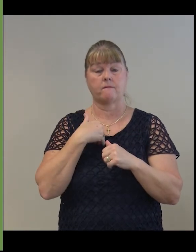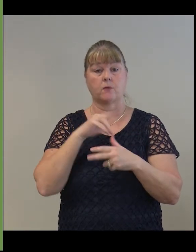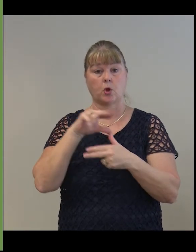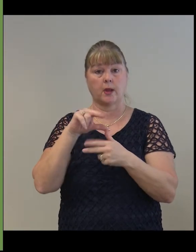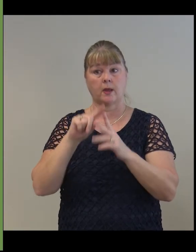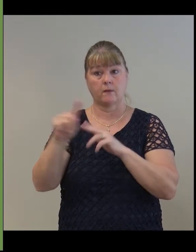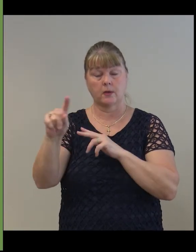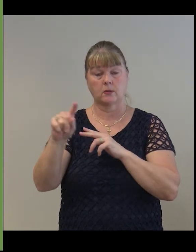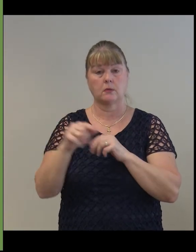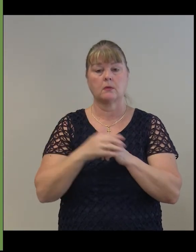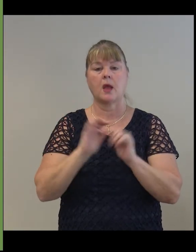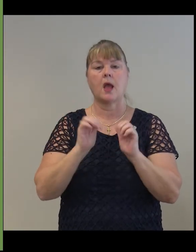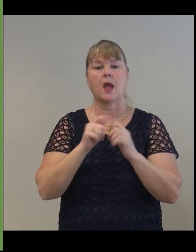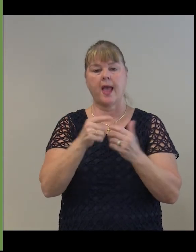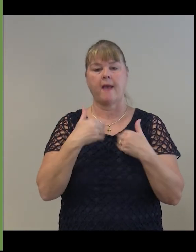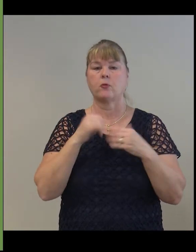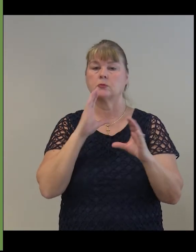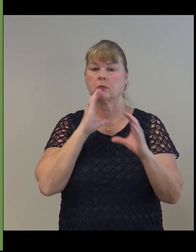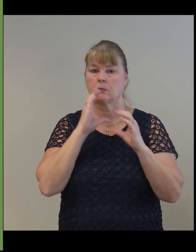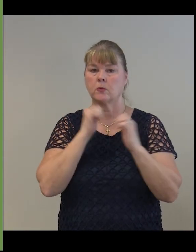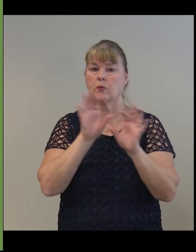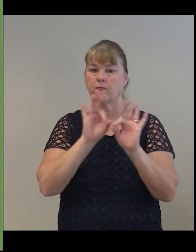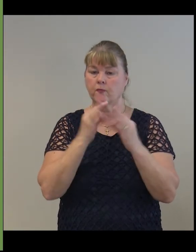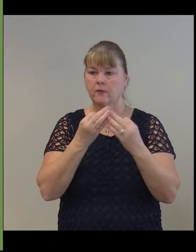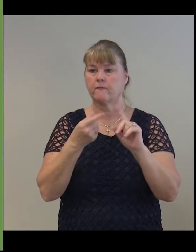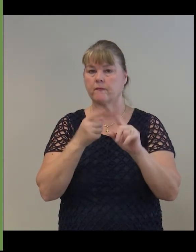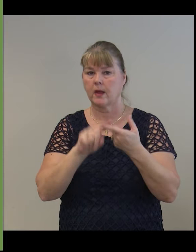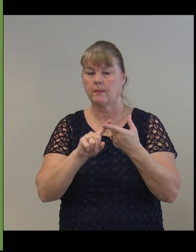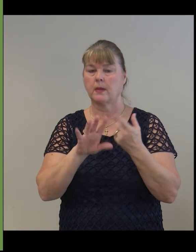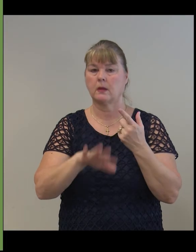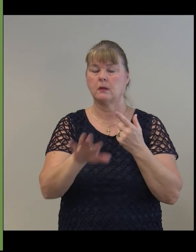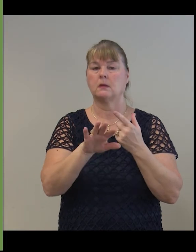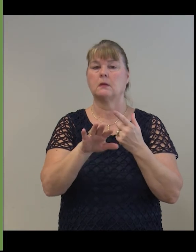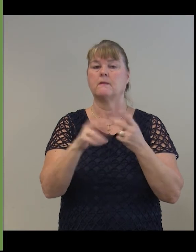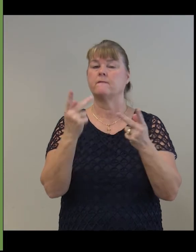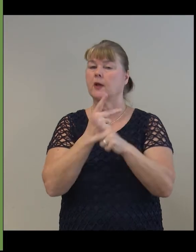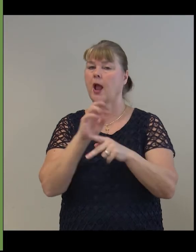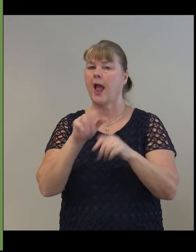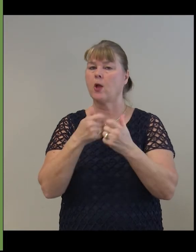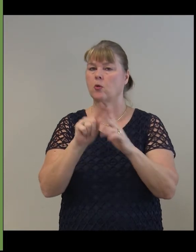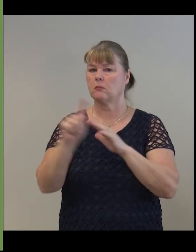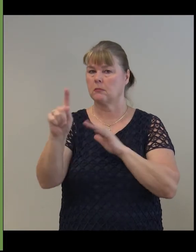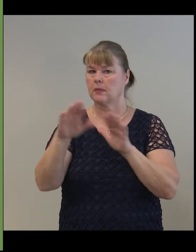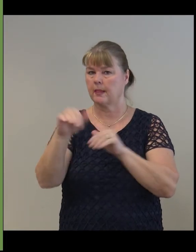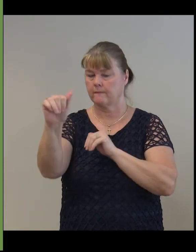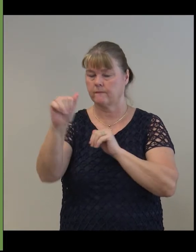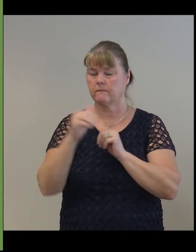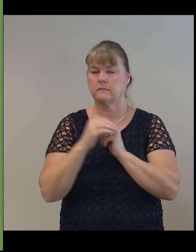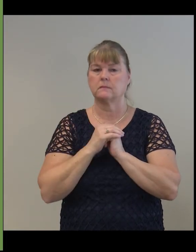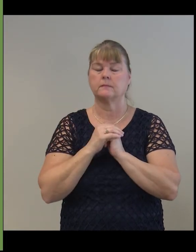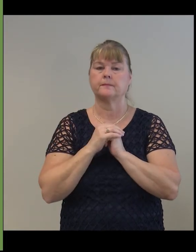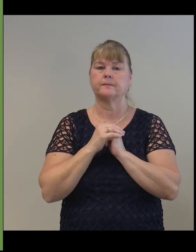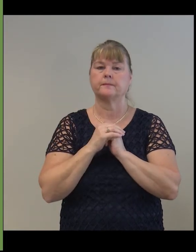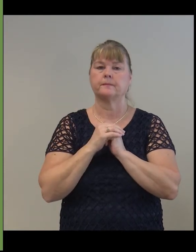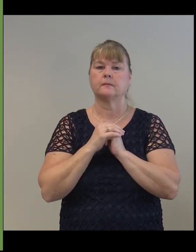a hurricane evacuation? Start having those conversations with your friends, with your family, and figure out how you're going to get out of